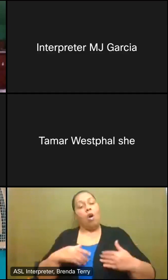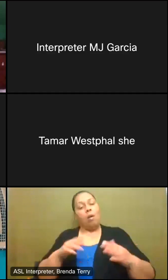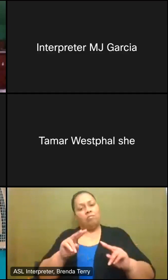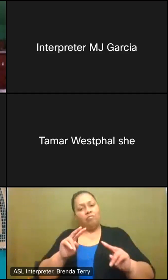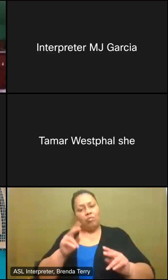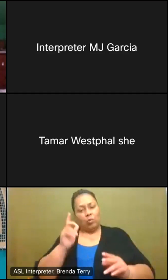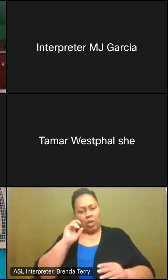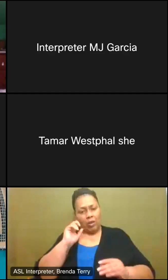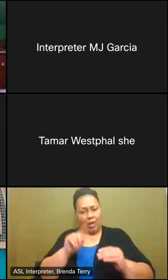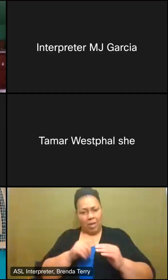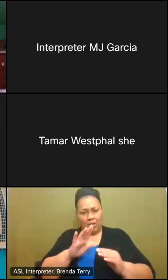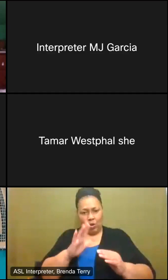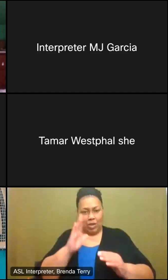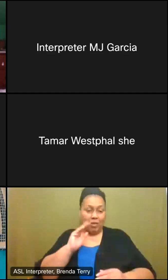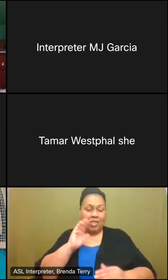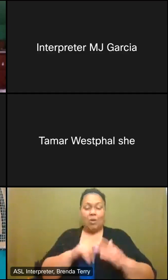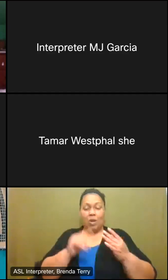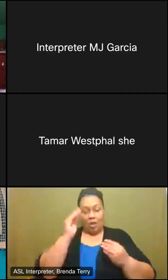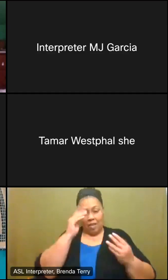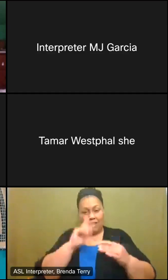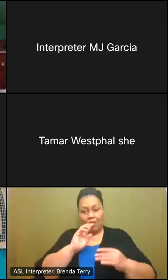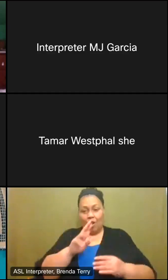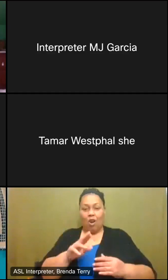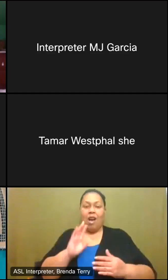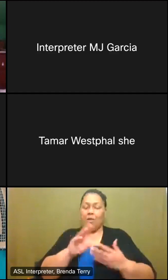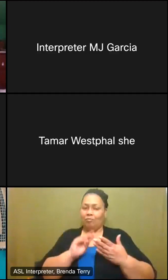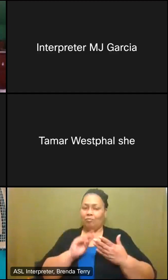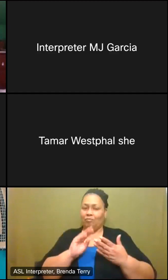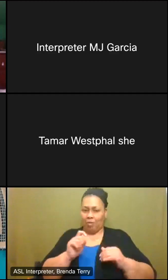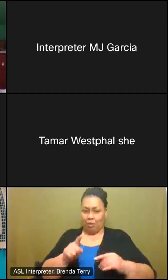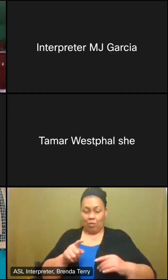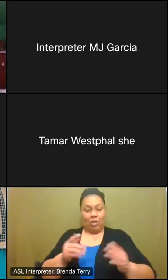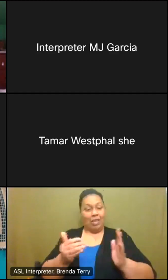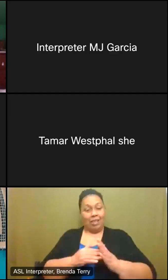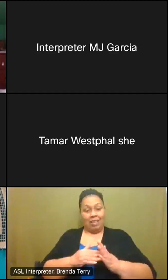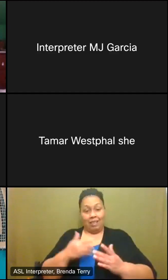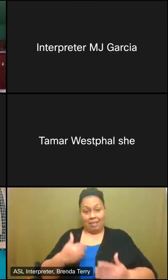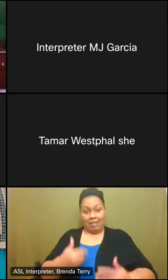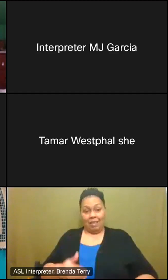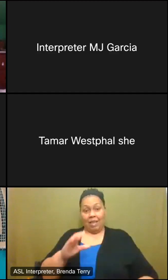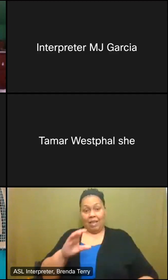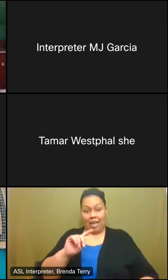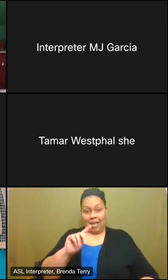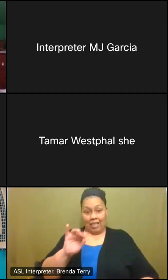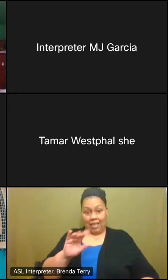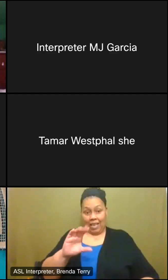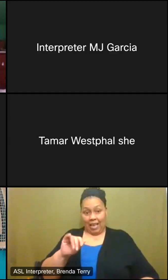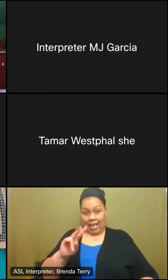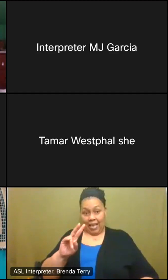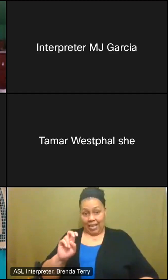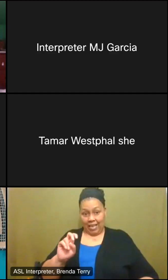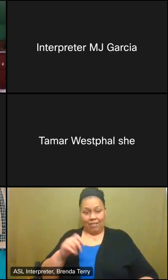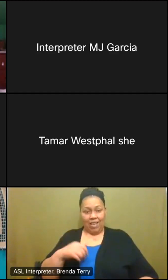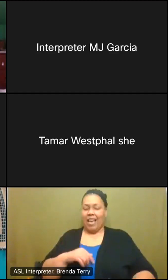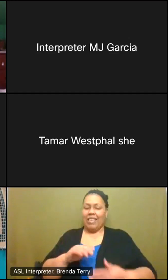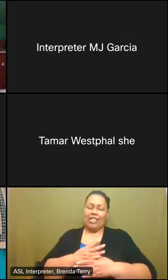you'll give us some good takeaways for today. Again, my name is Cathy Cave. I'll be moderating, and I didn't share my